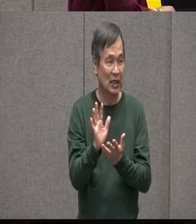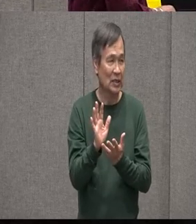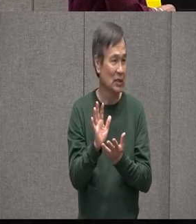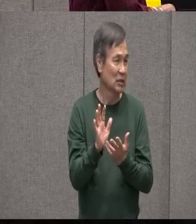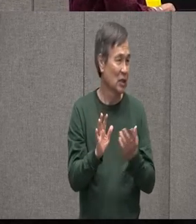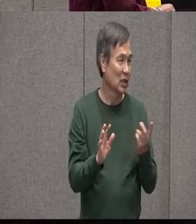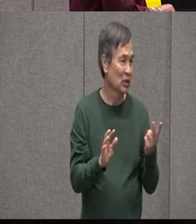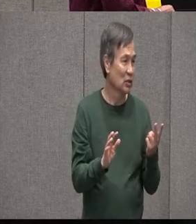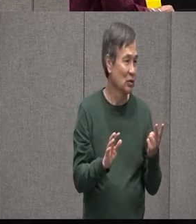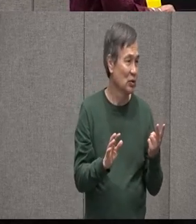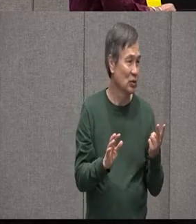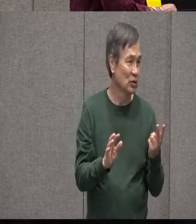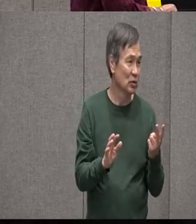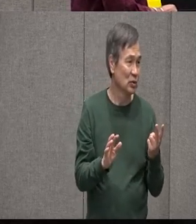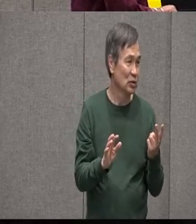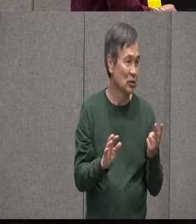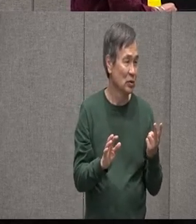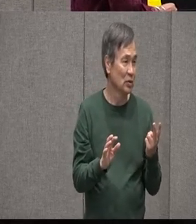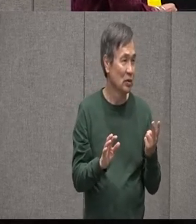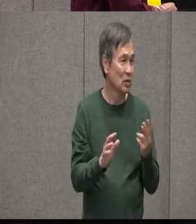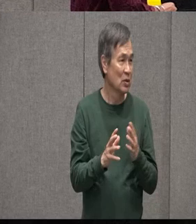right? Yes.